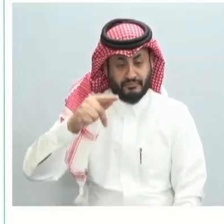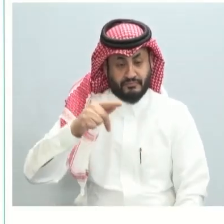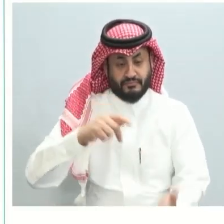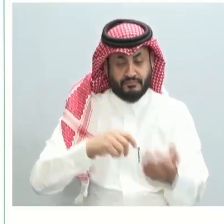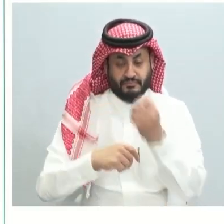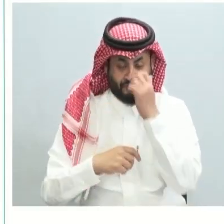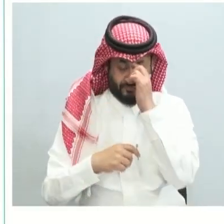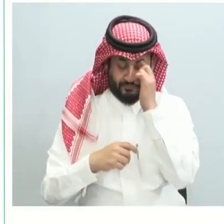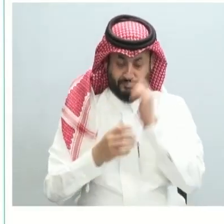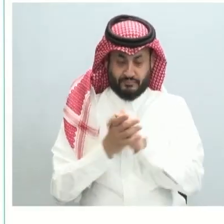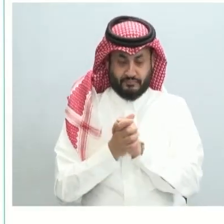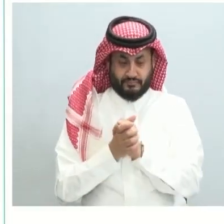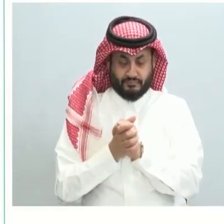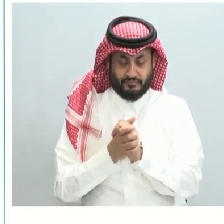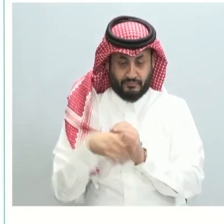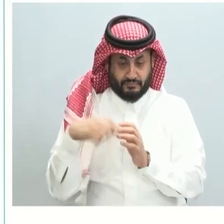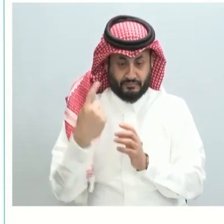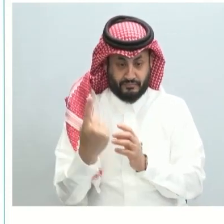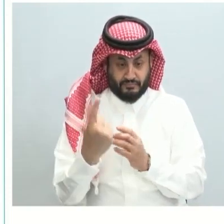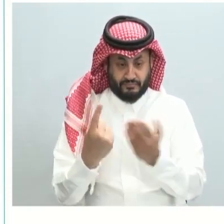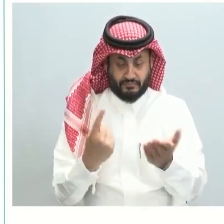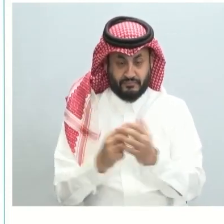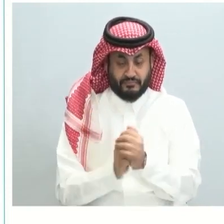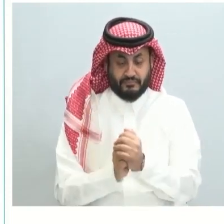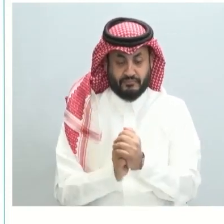go. And we write number one